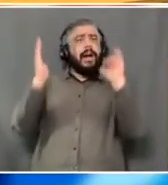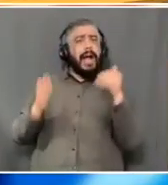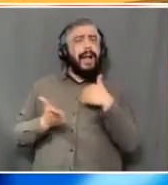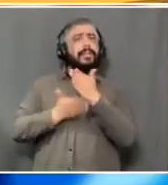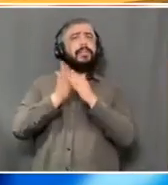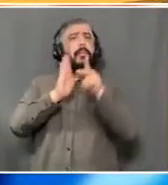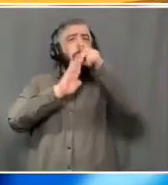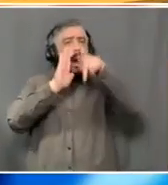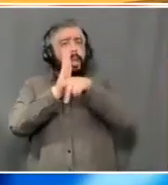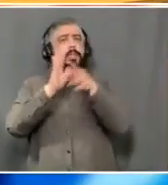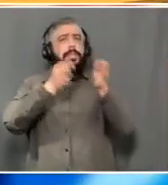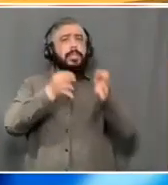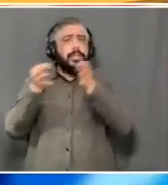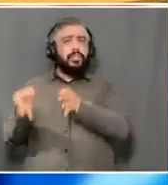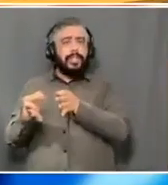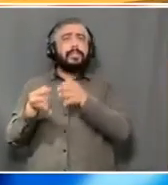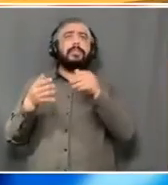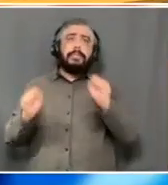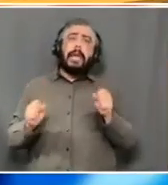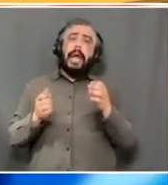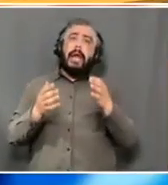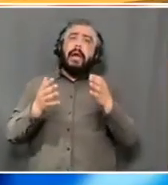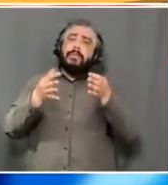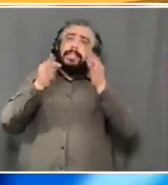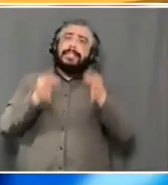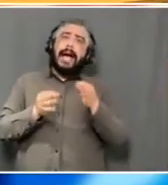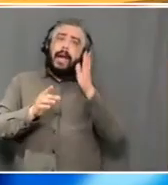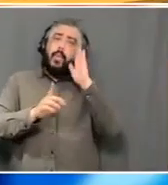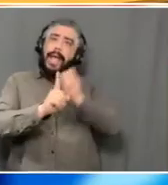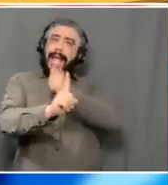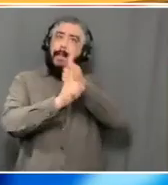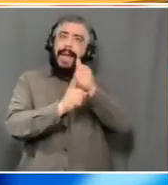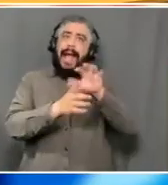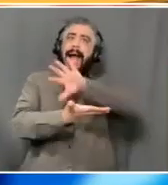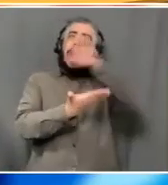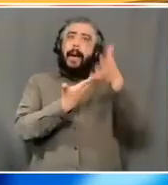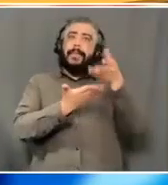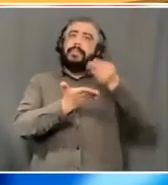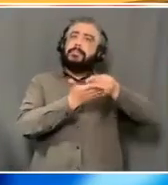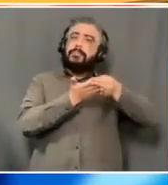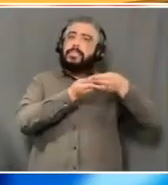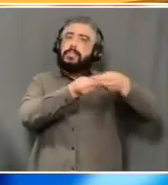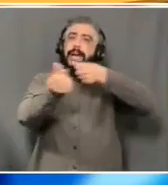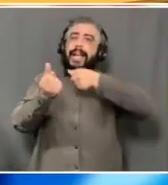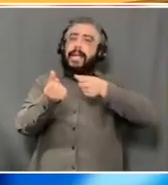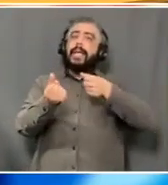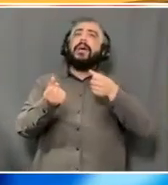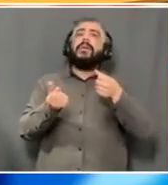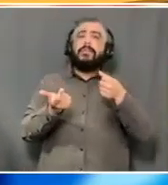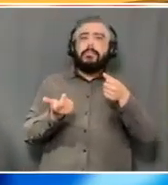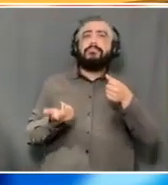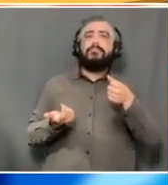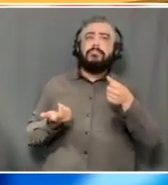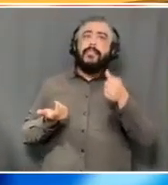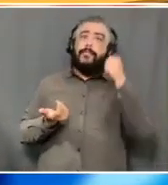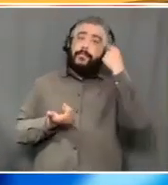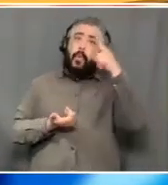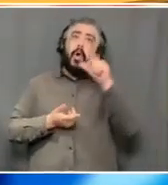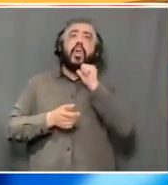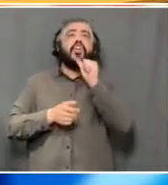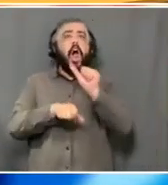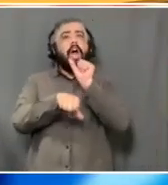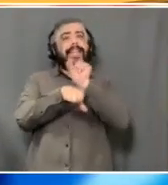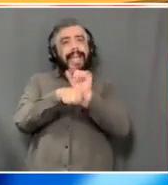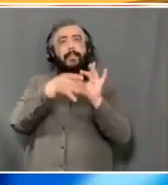decisions that get made that impact the amount of spending that happens in non-labor. And these are just